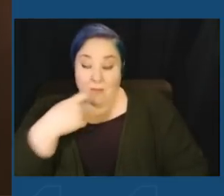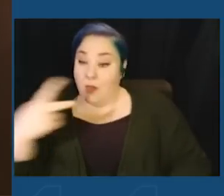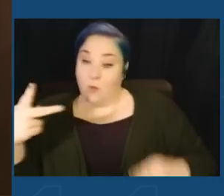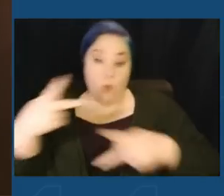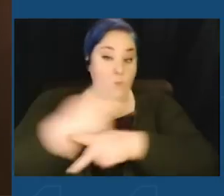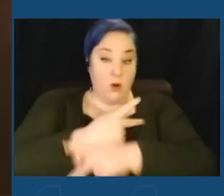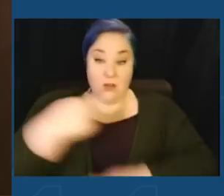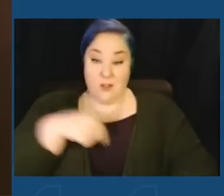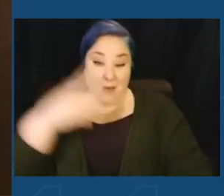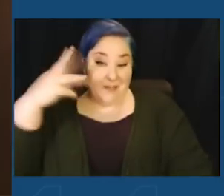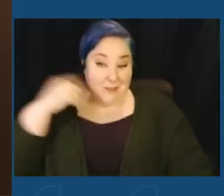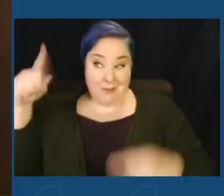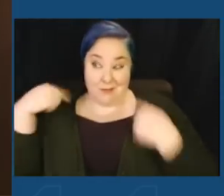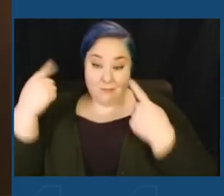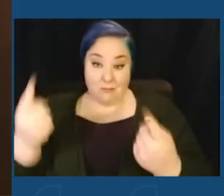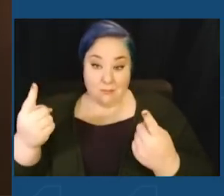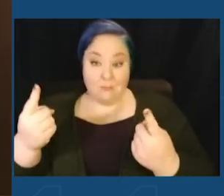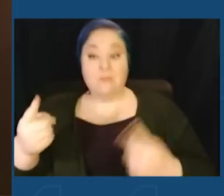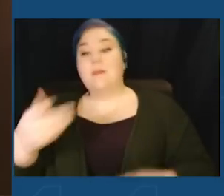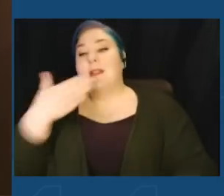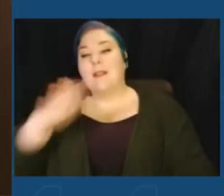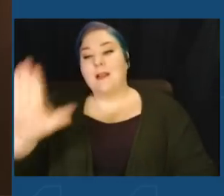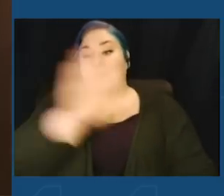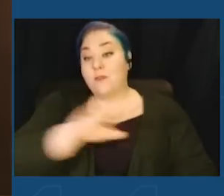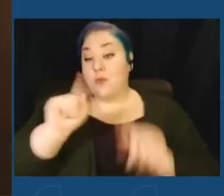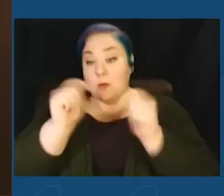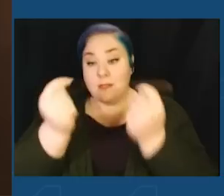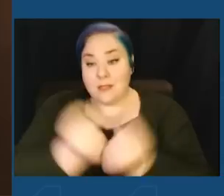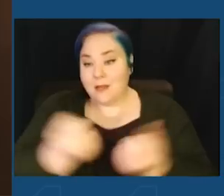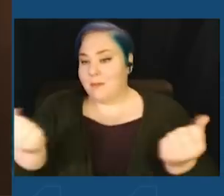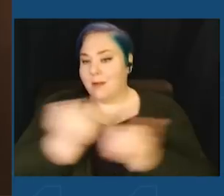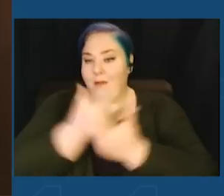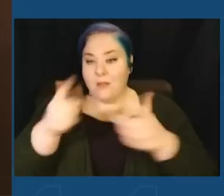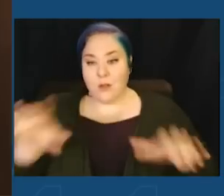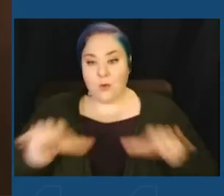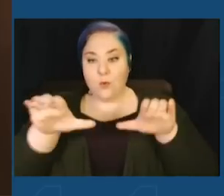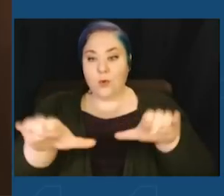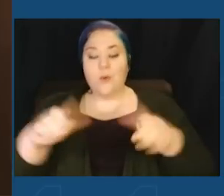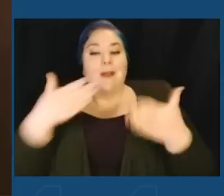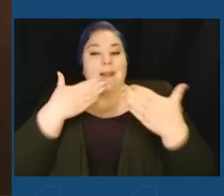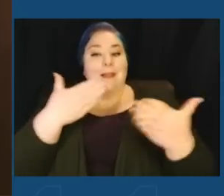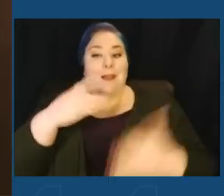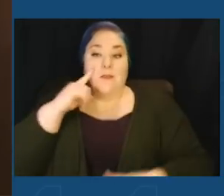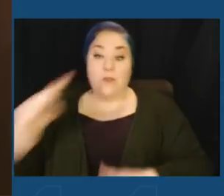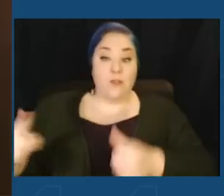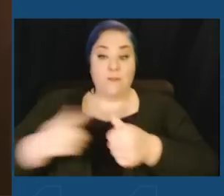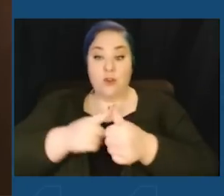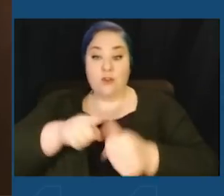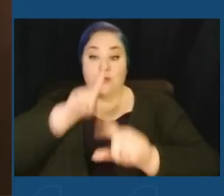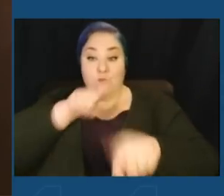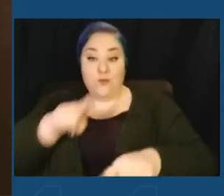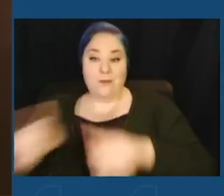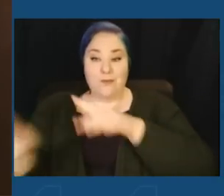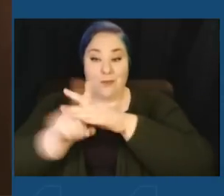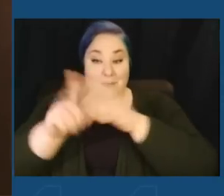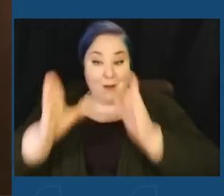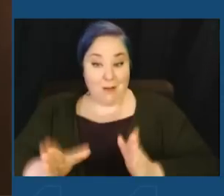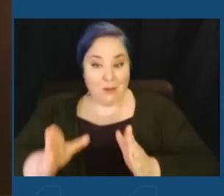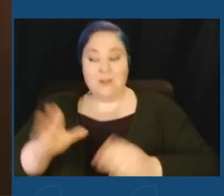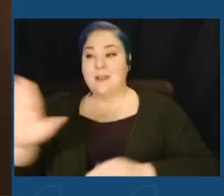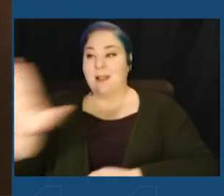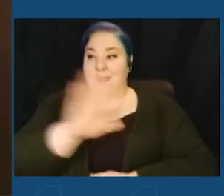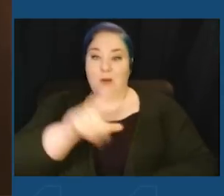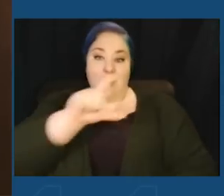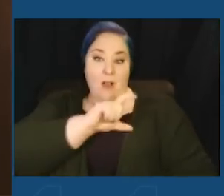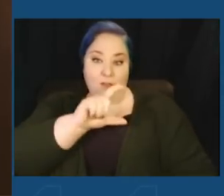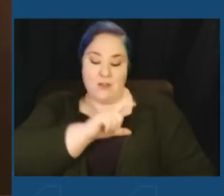So thank you to your team for all that you're doing, and especially to all the first responders and law enforcement out there in the sad